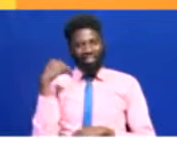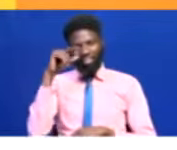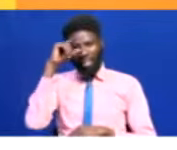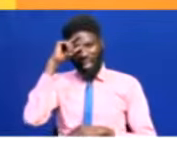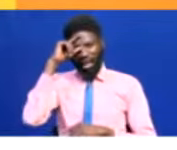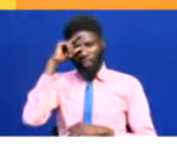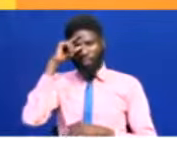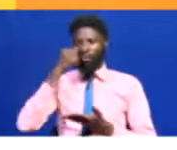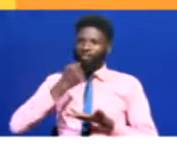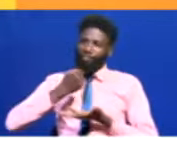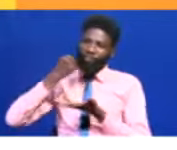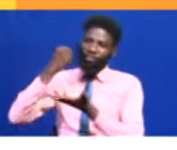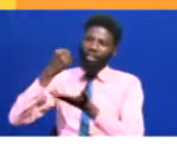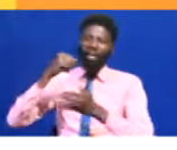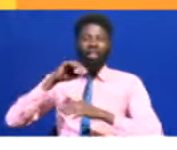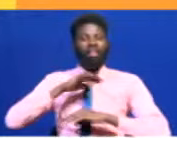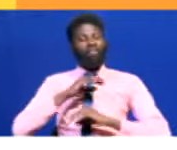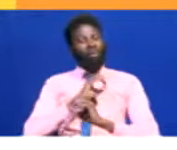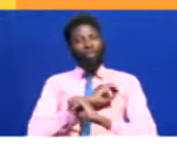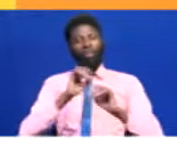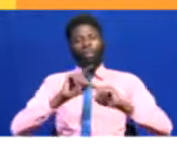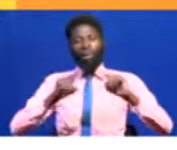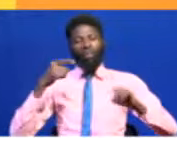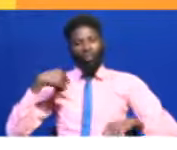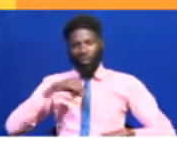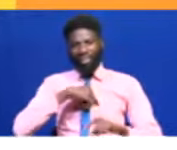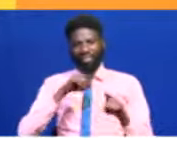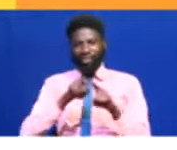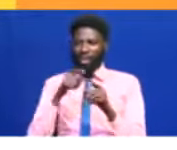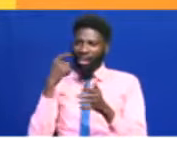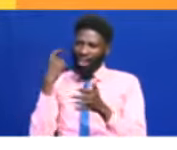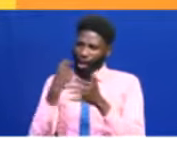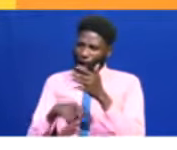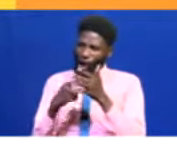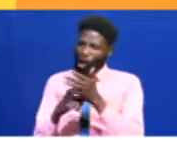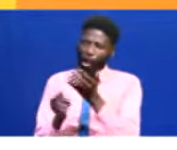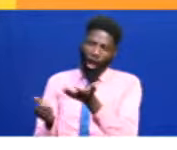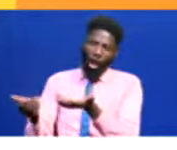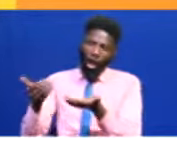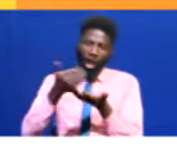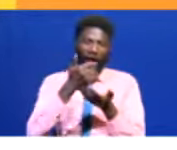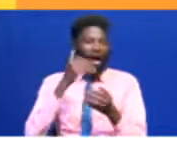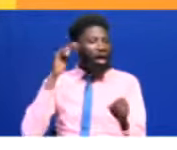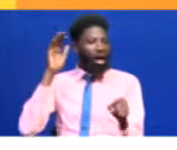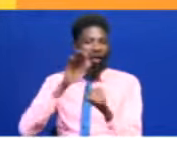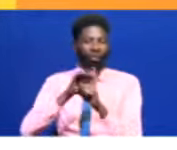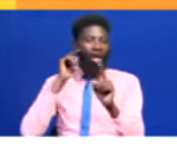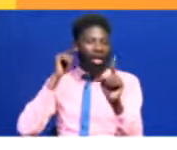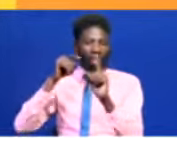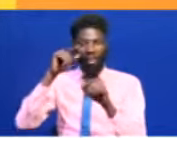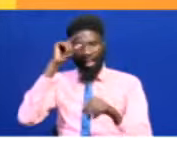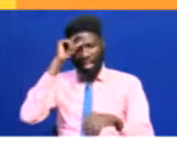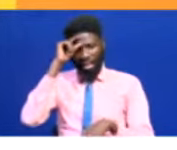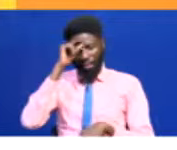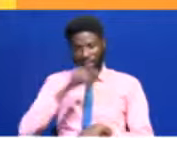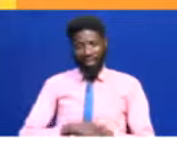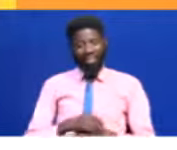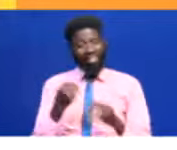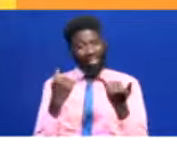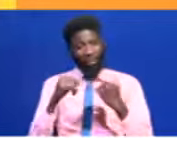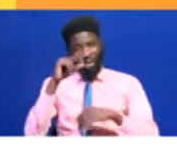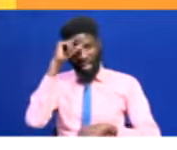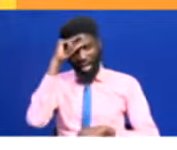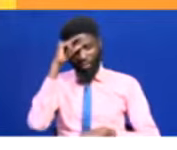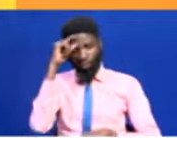also generate a lot of revenue for the government. So the current administration has realized that, and it has now